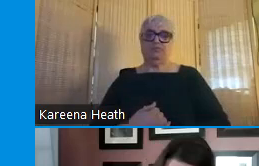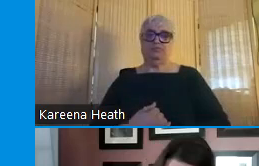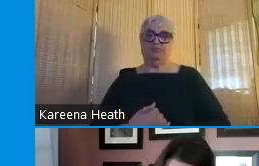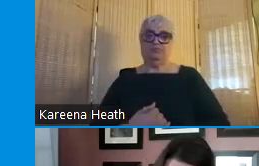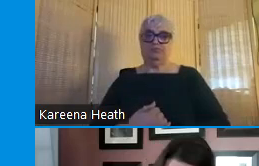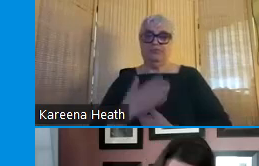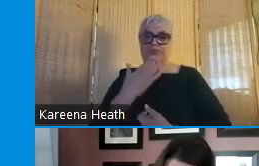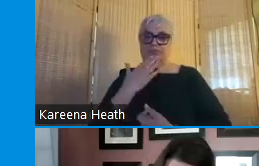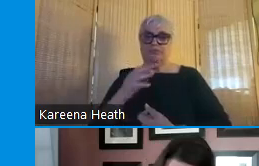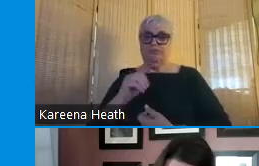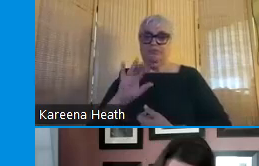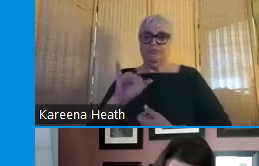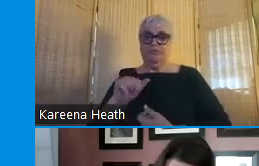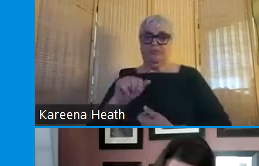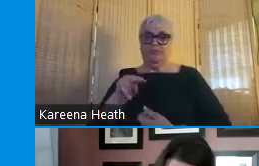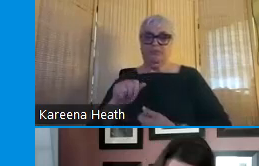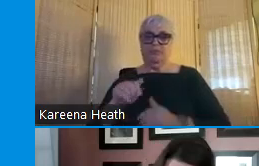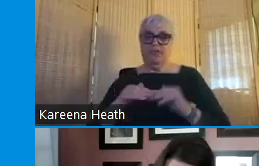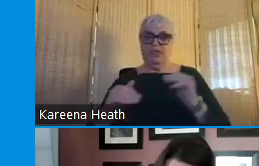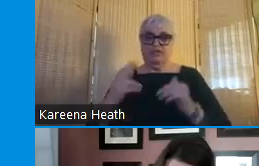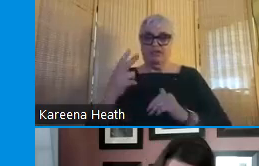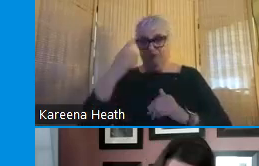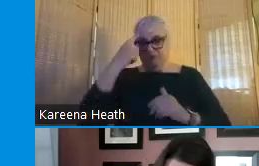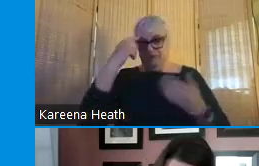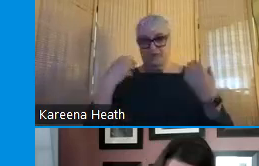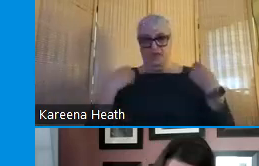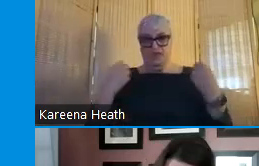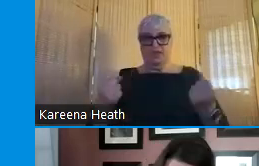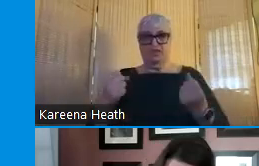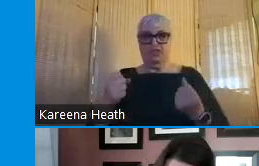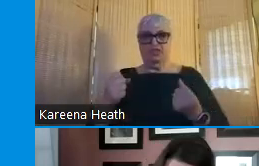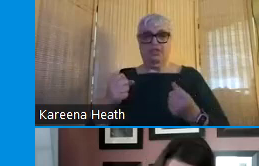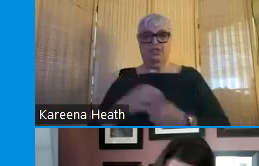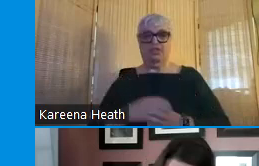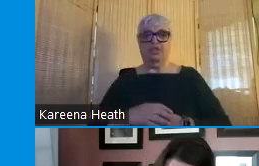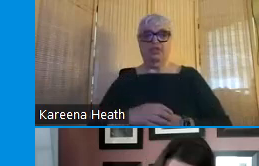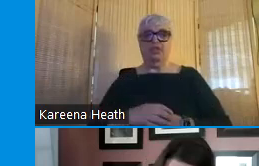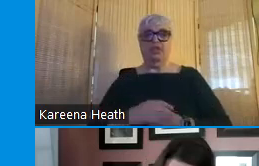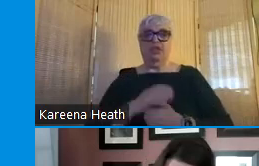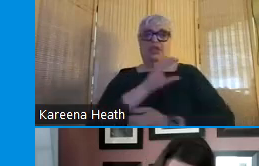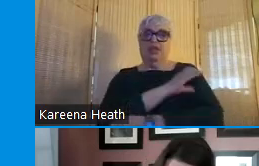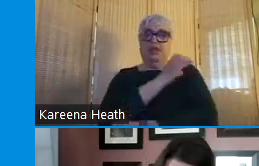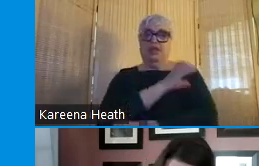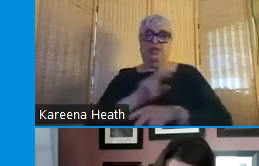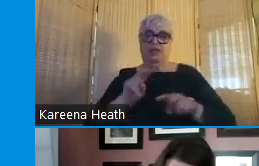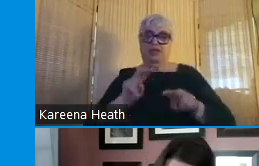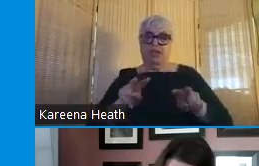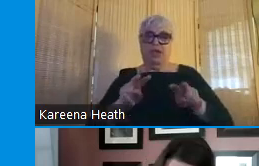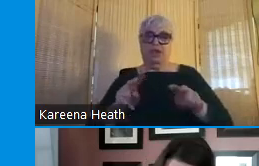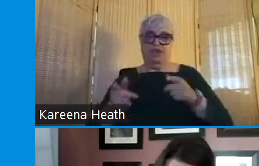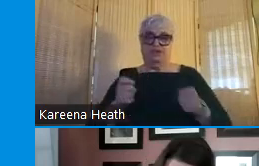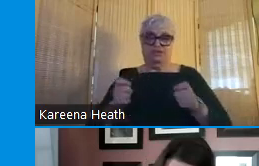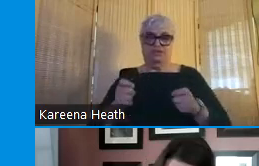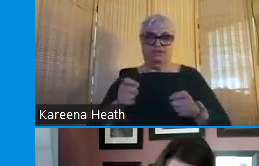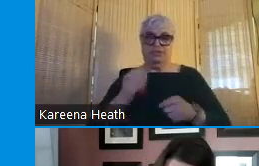Thanks, Mariana. So our level 2 mental health transitional living homes are a clinically managed service. So these homes